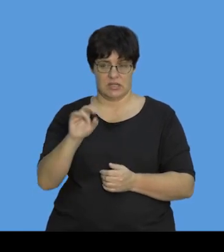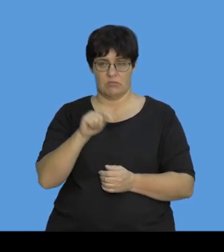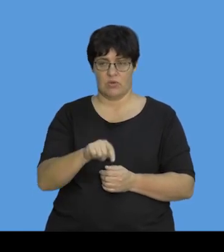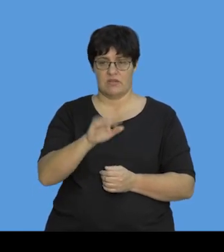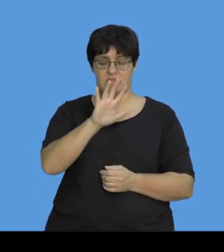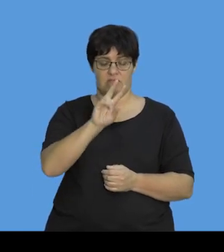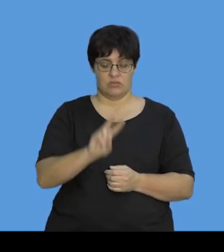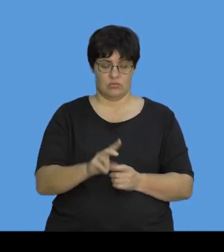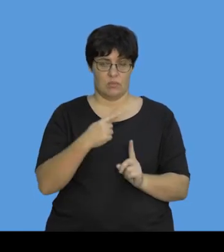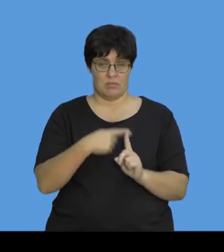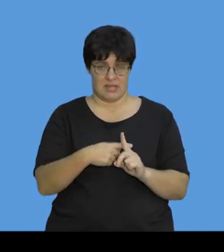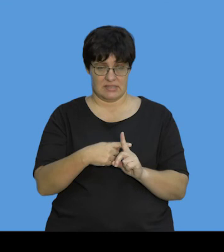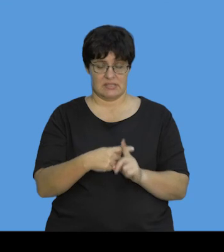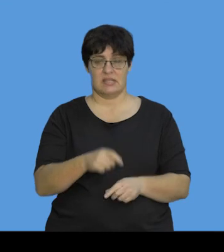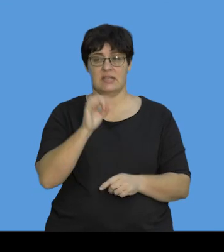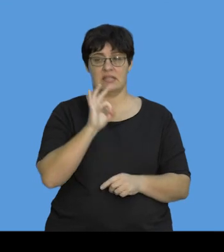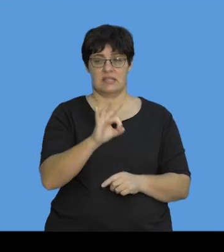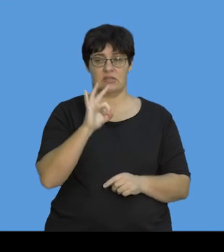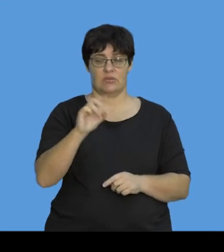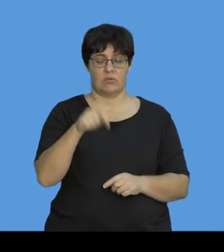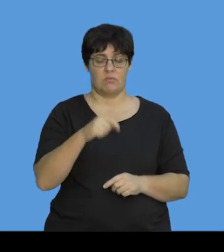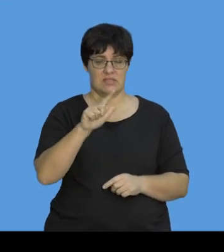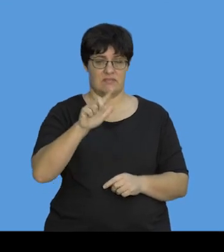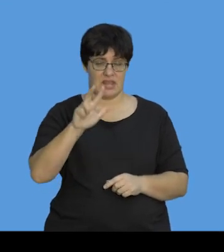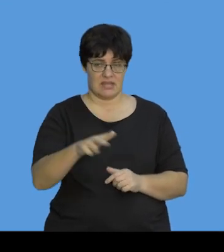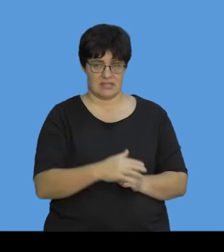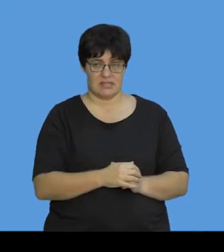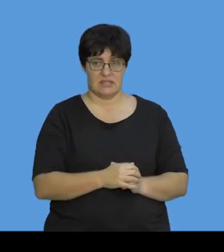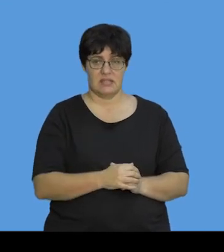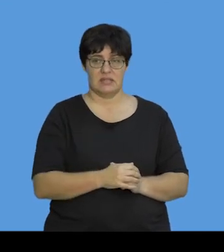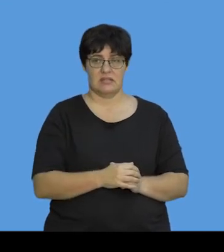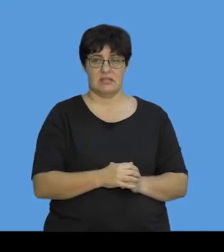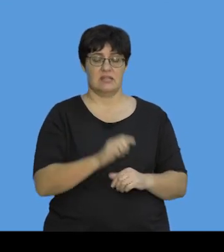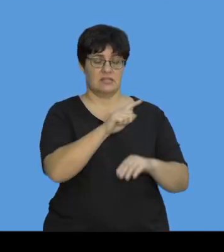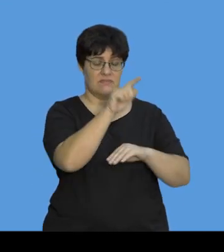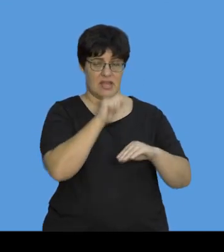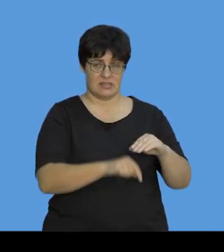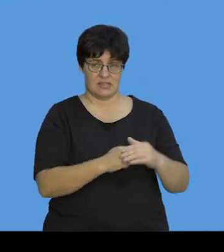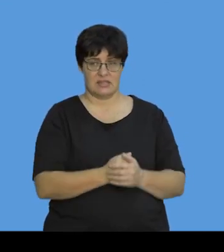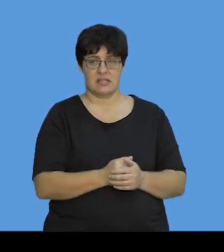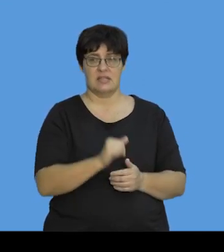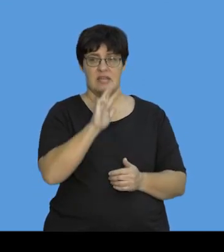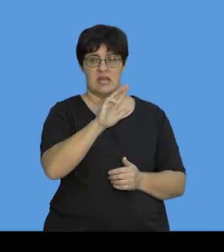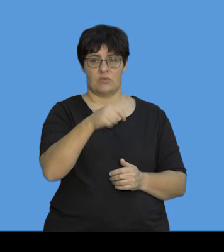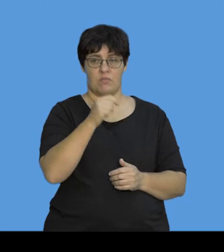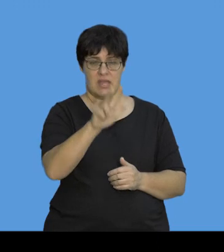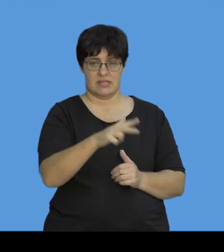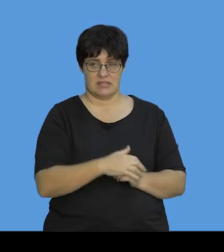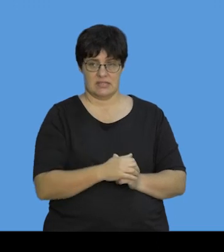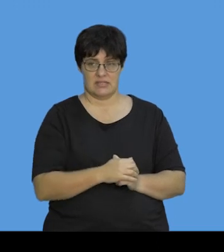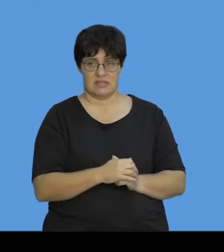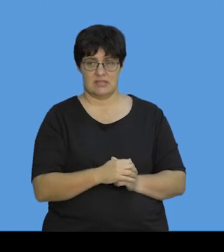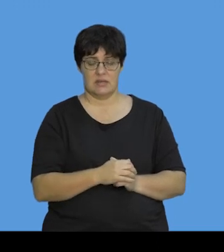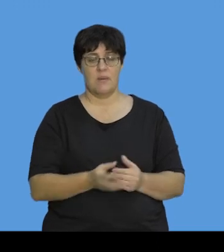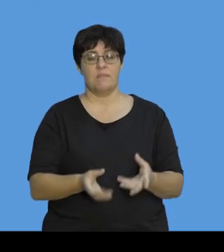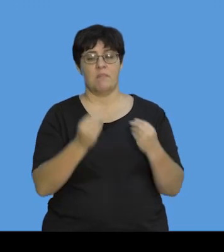23.52 plus 33.78 divided by 9,8, and